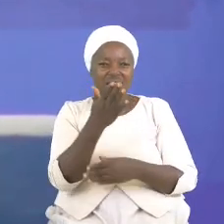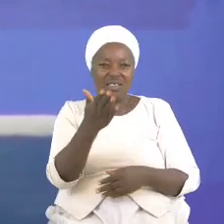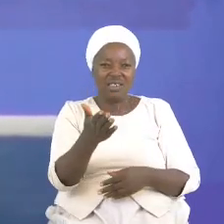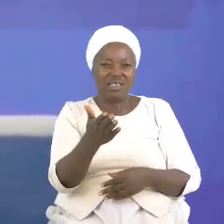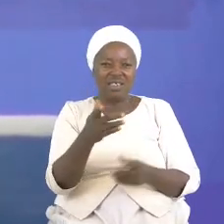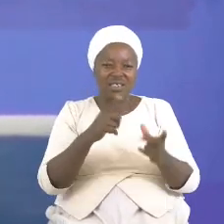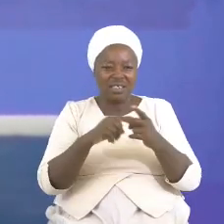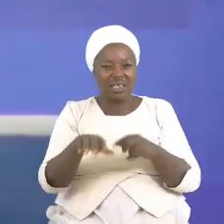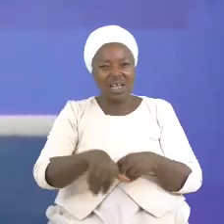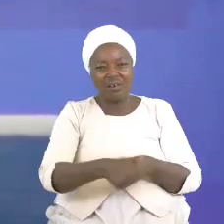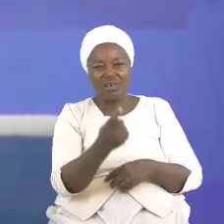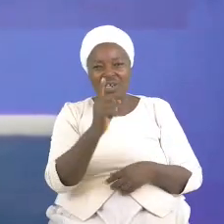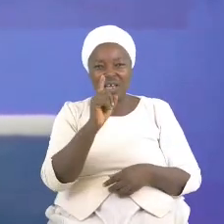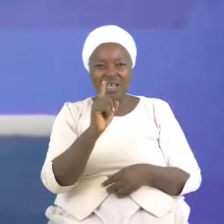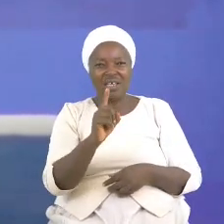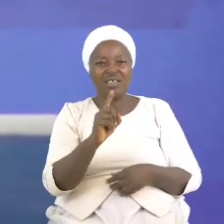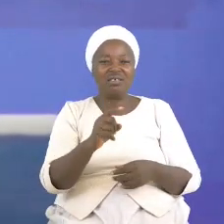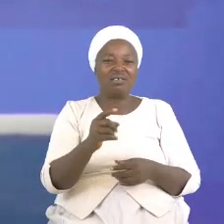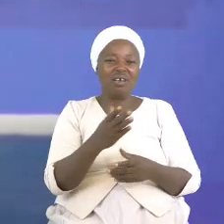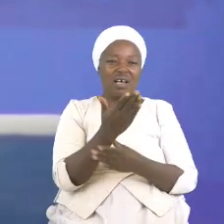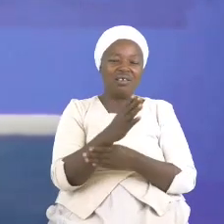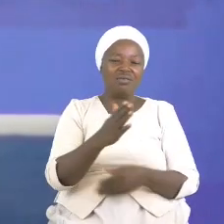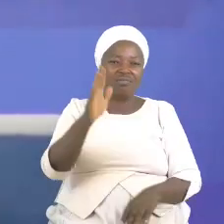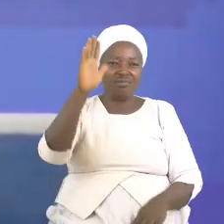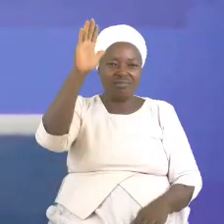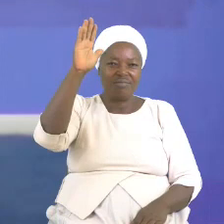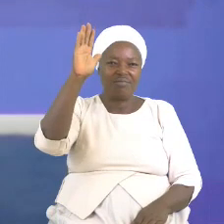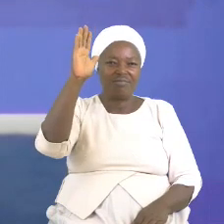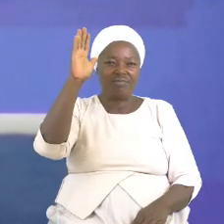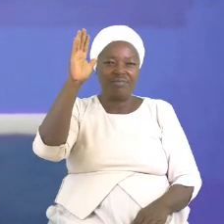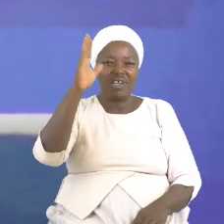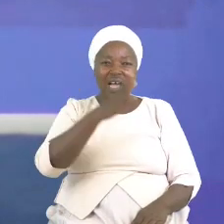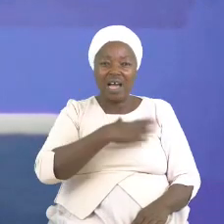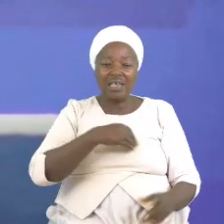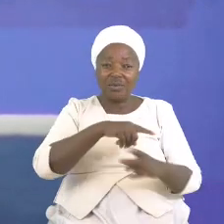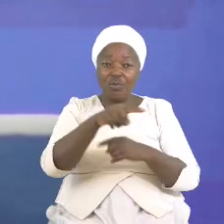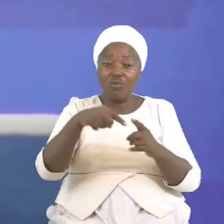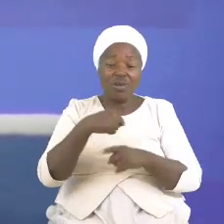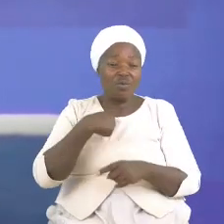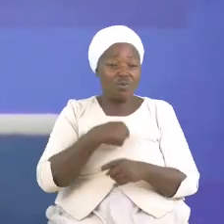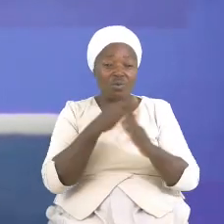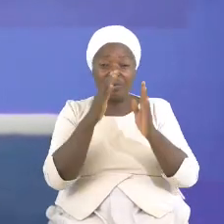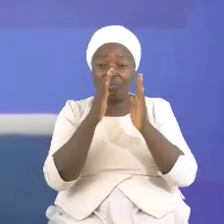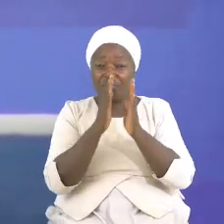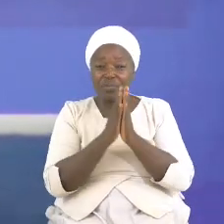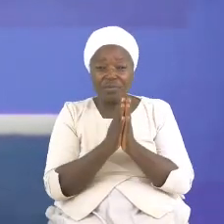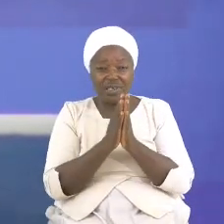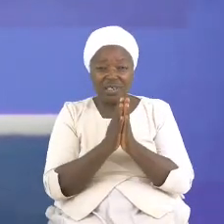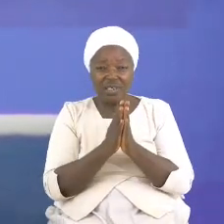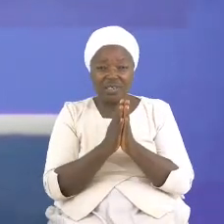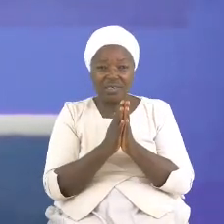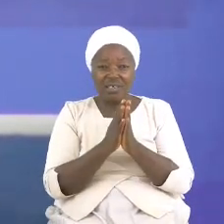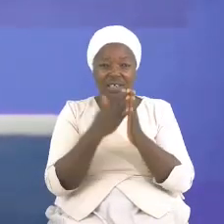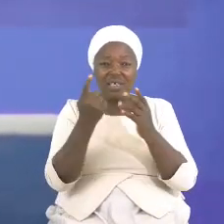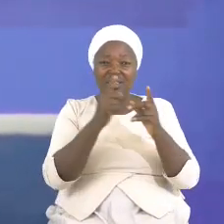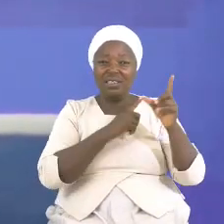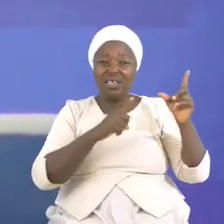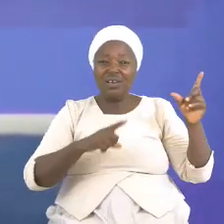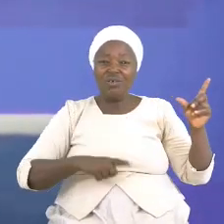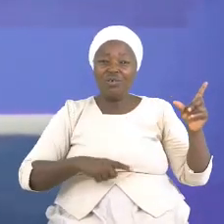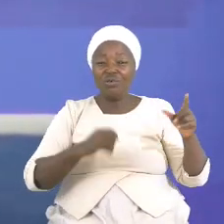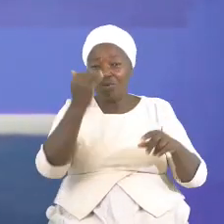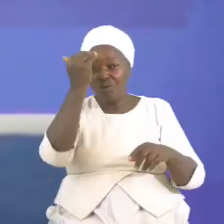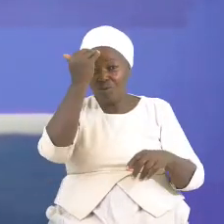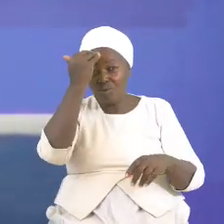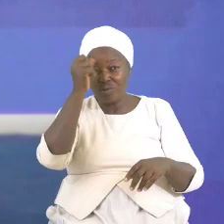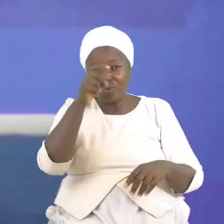raise up the other hand. And when we pray, the Lord already knows you are there.